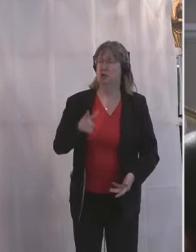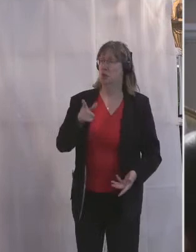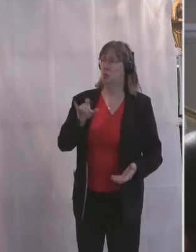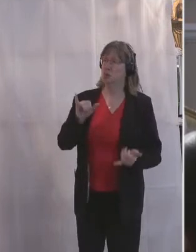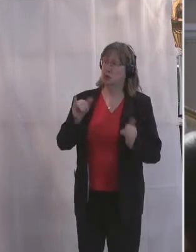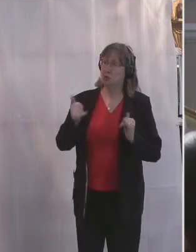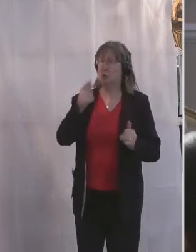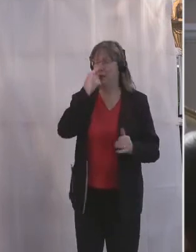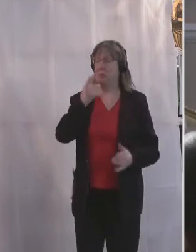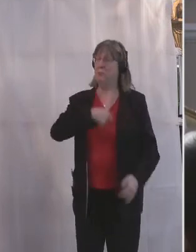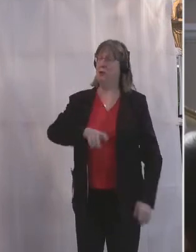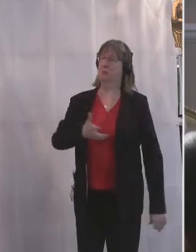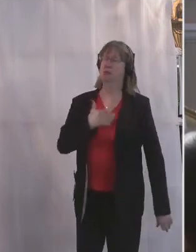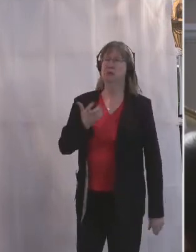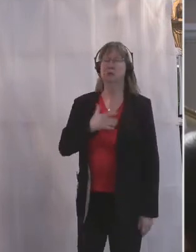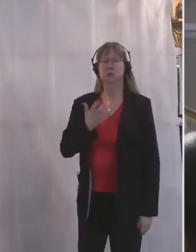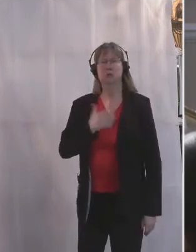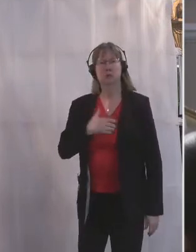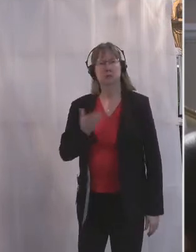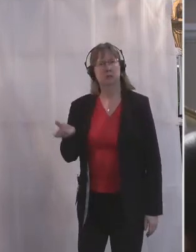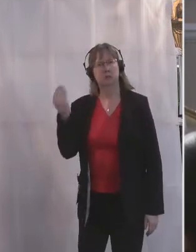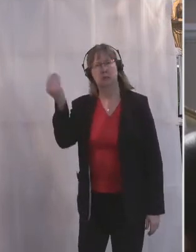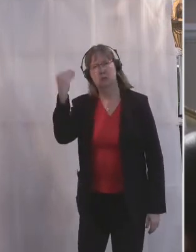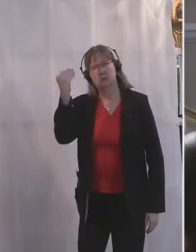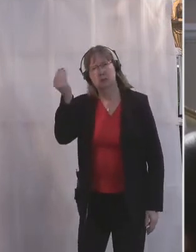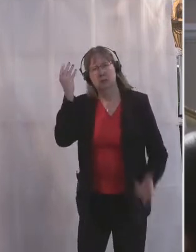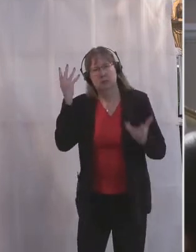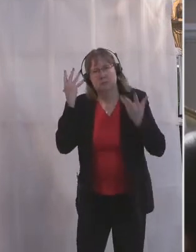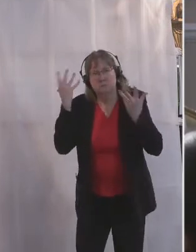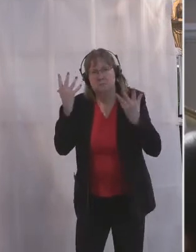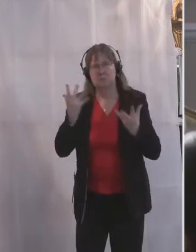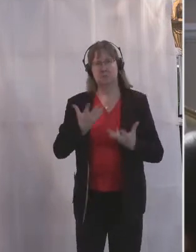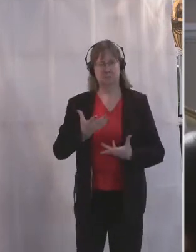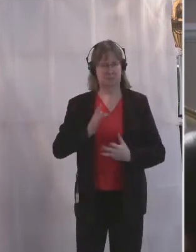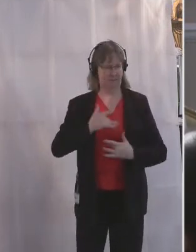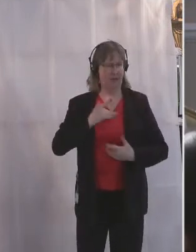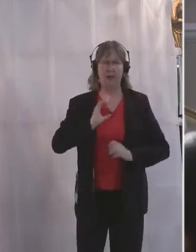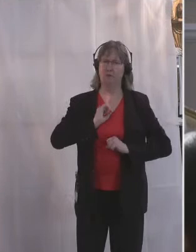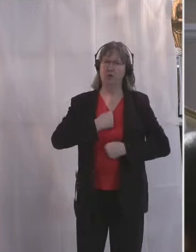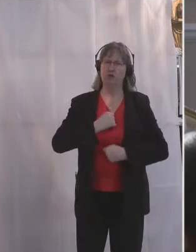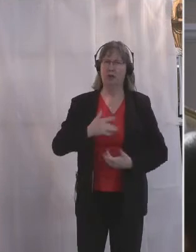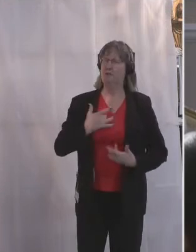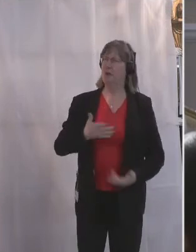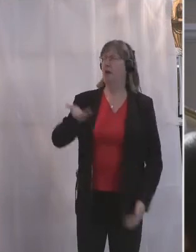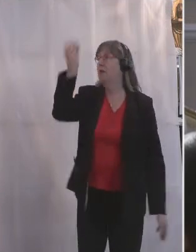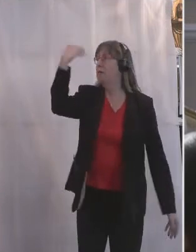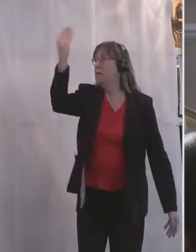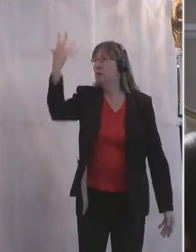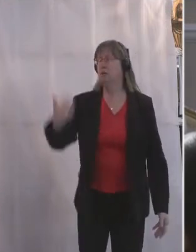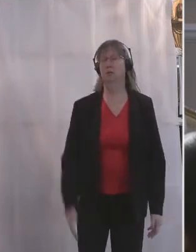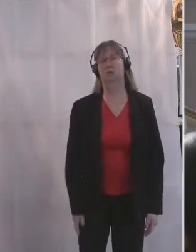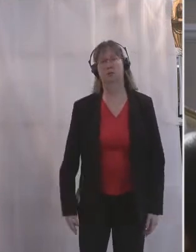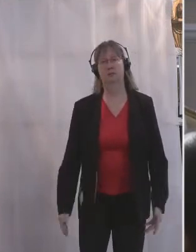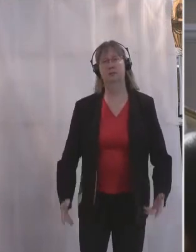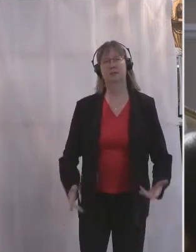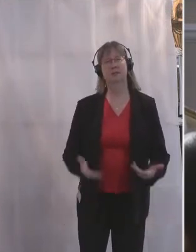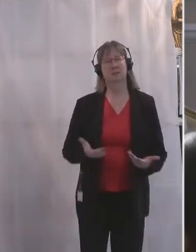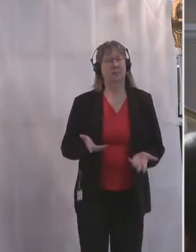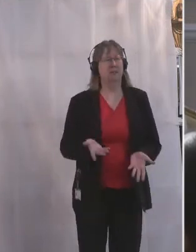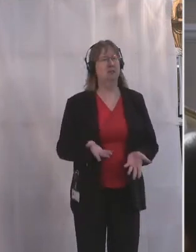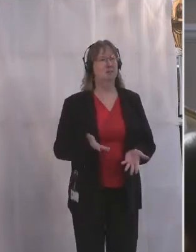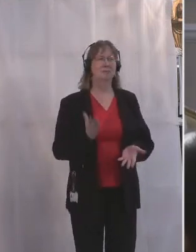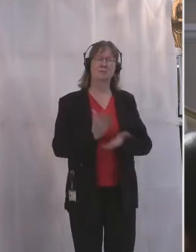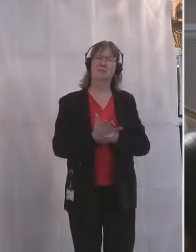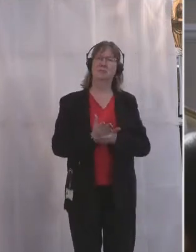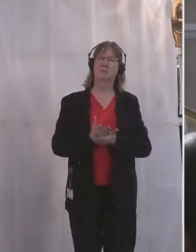by them, you get frustrated, you get impatient, you feel as though it's predictable, but actually they've really helped